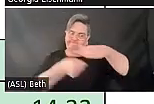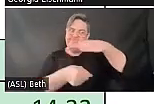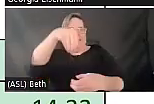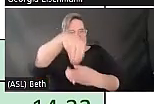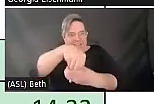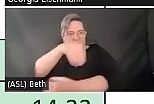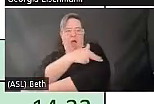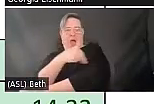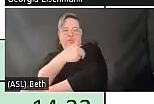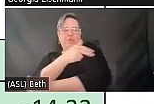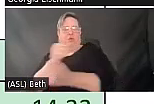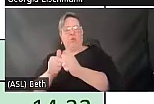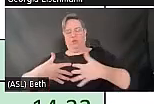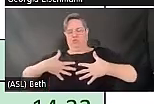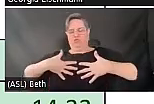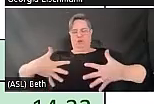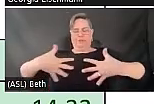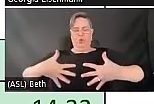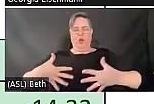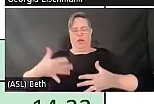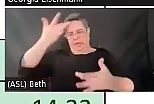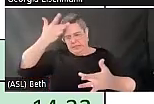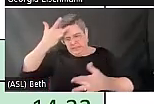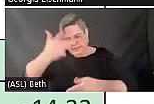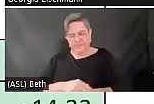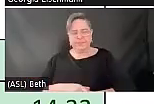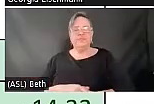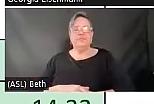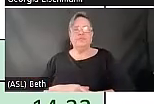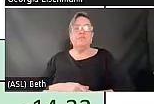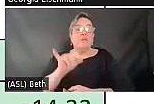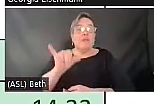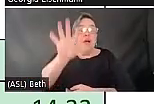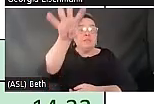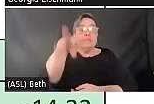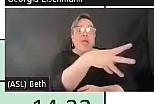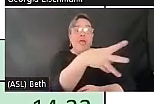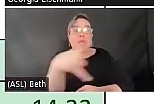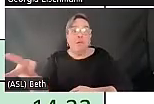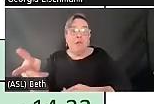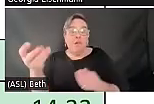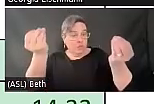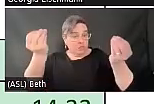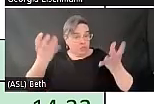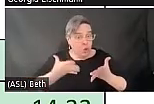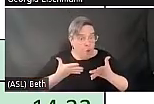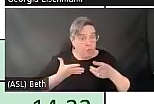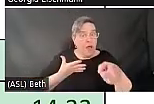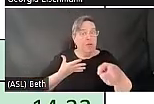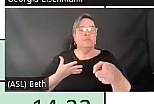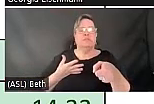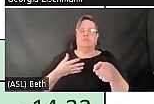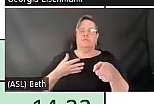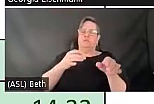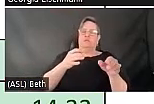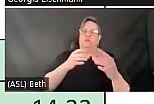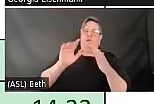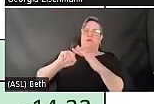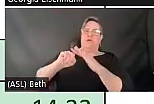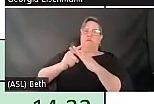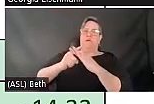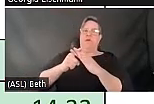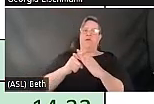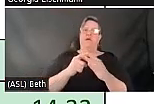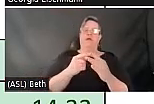illness. And so what this table essentially is showing us is that, you know, week over week, so for the end of the year and the beginning of the first week